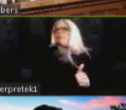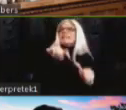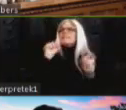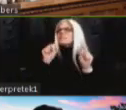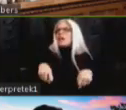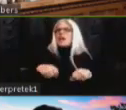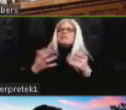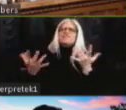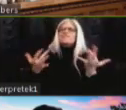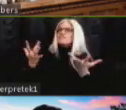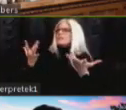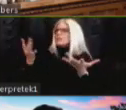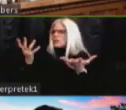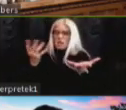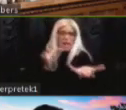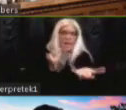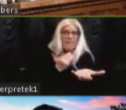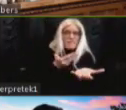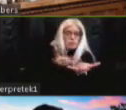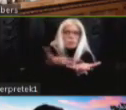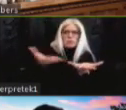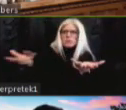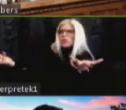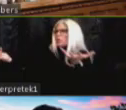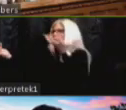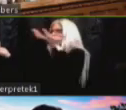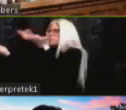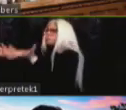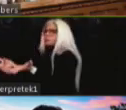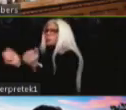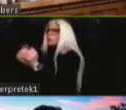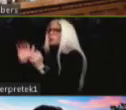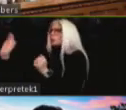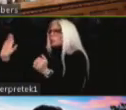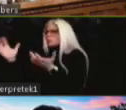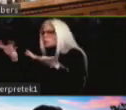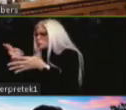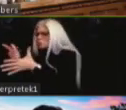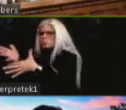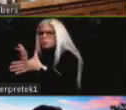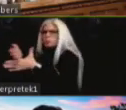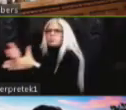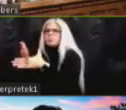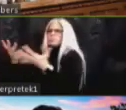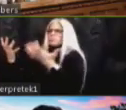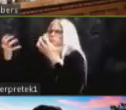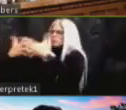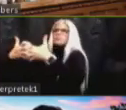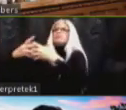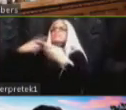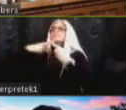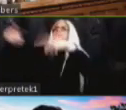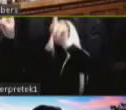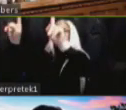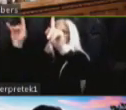use the resources we have or bring in additional resources to be able to meet that identified need. So I